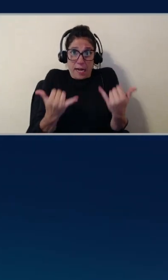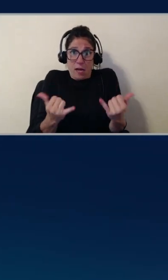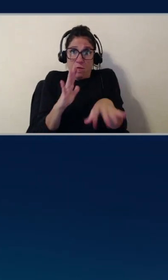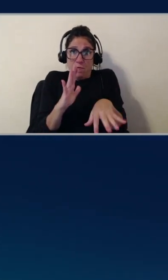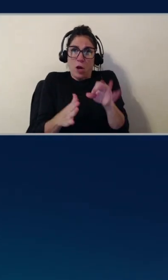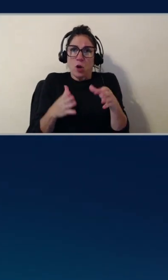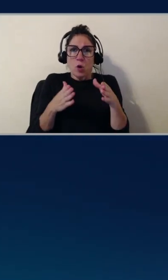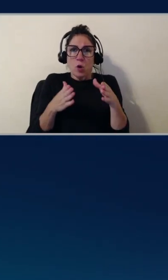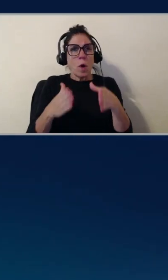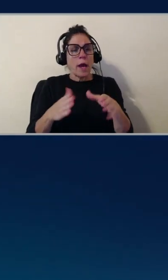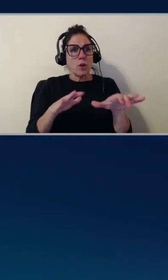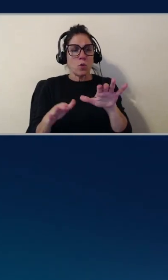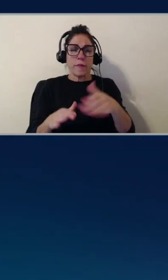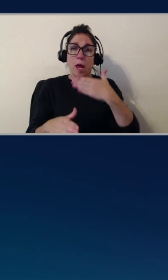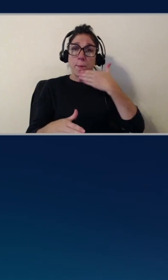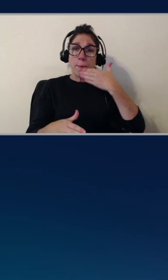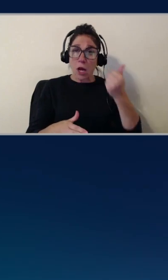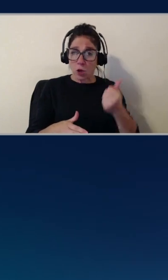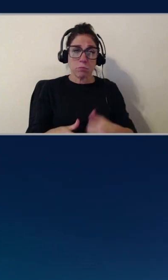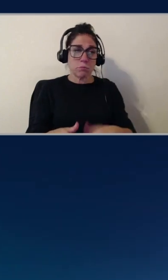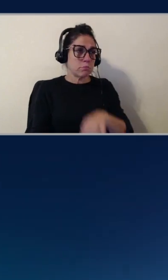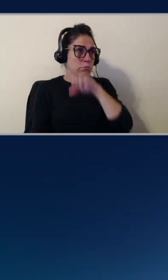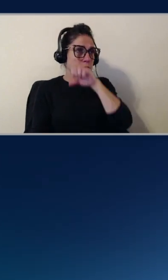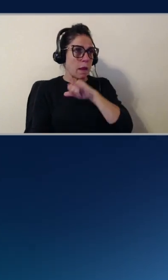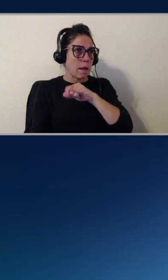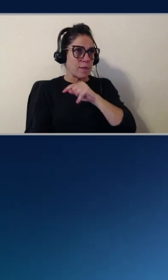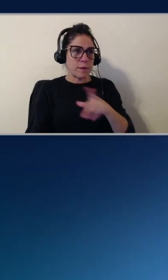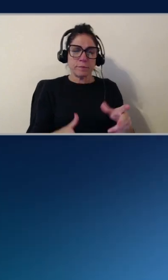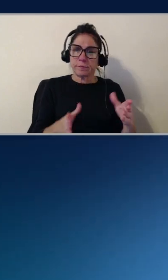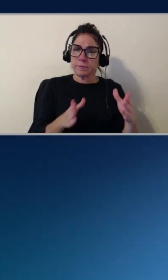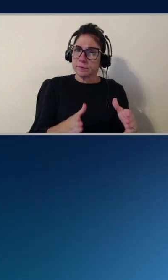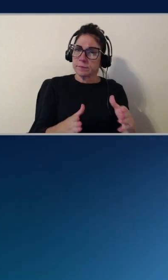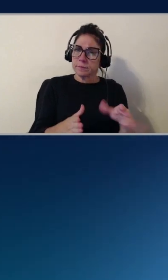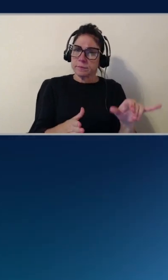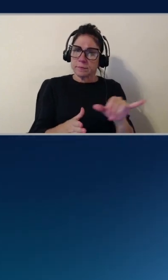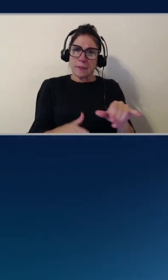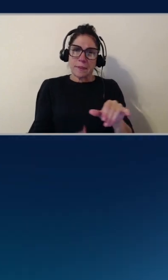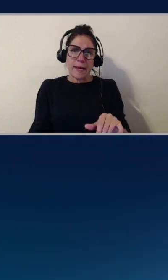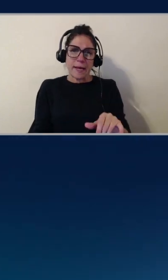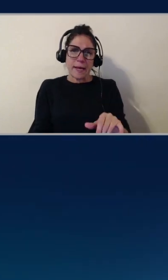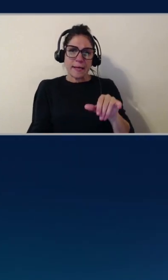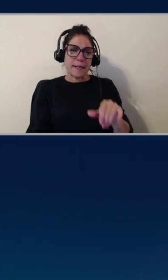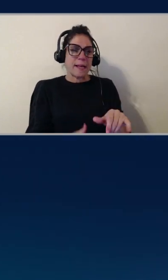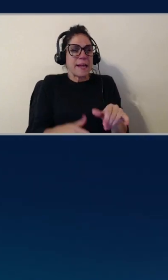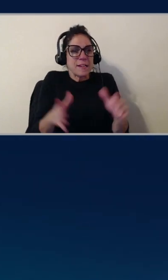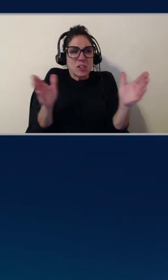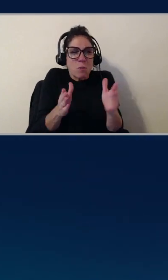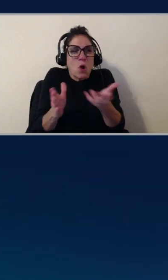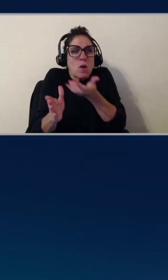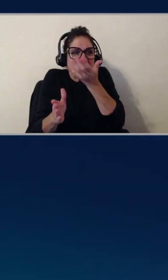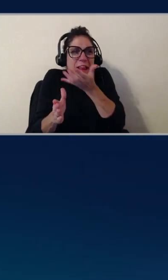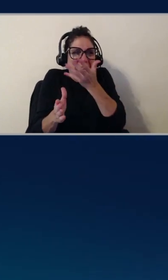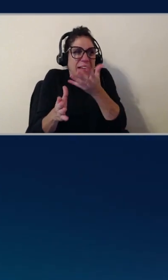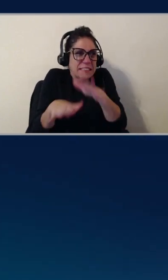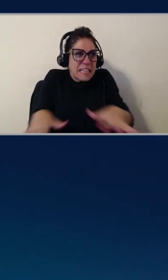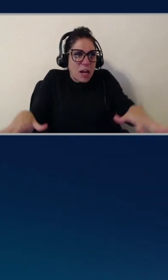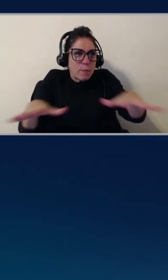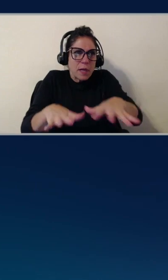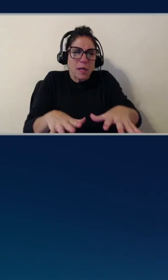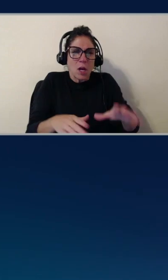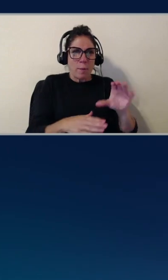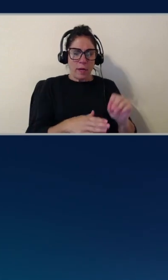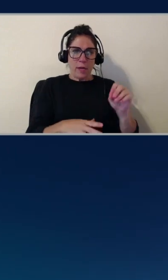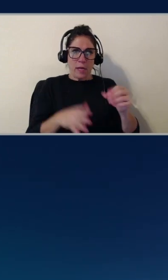that better, right? So I love it. A little like landscaping company, right? And they have their customers come